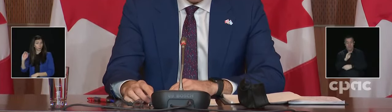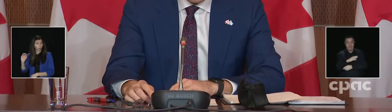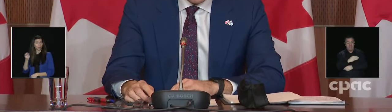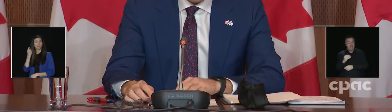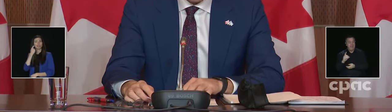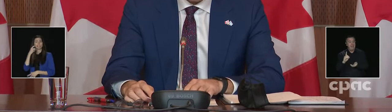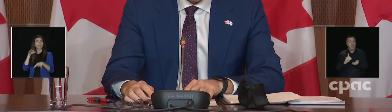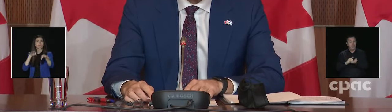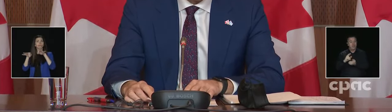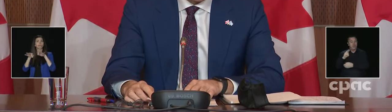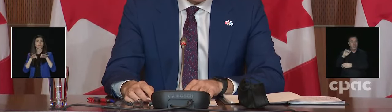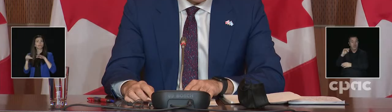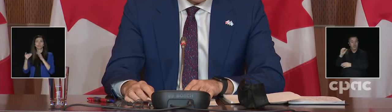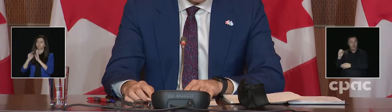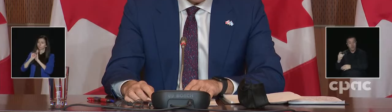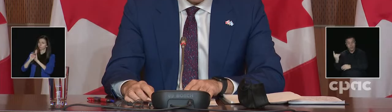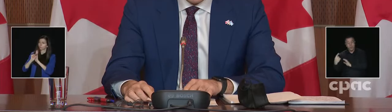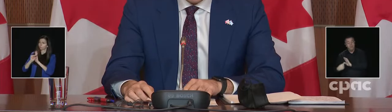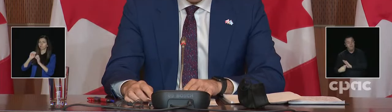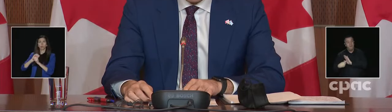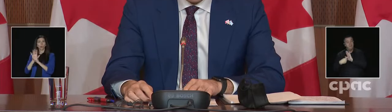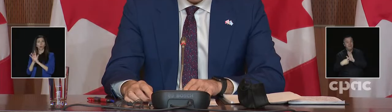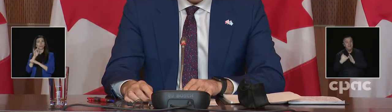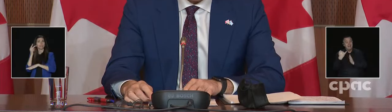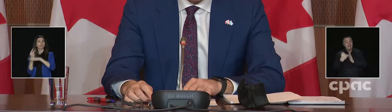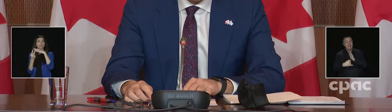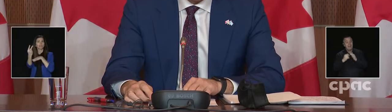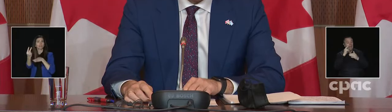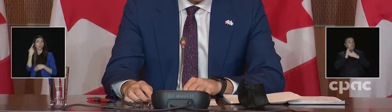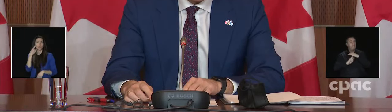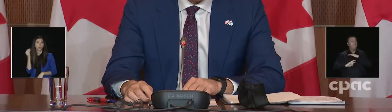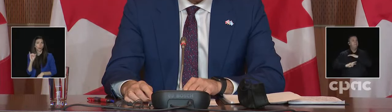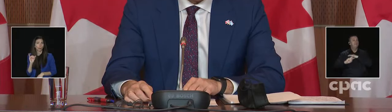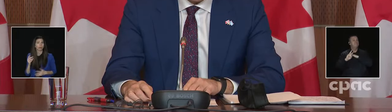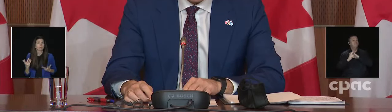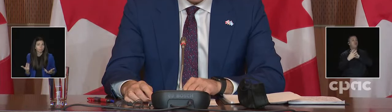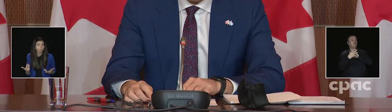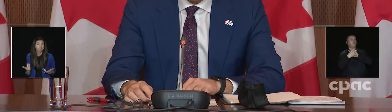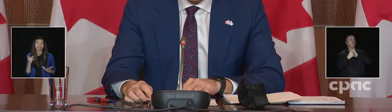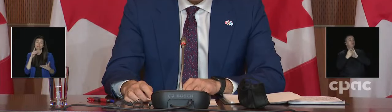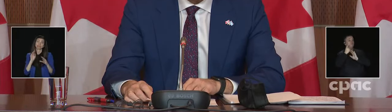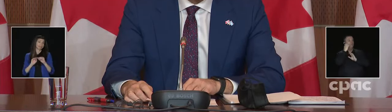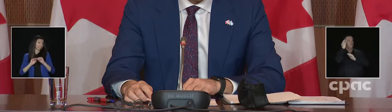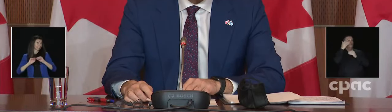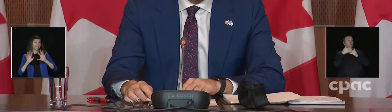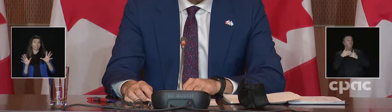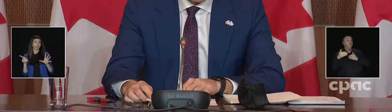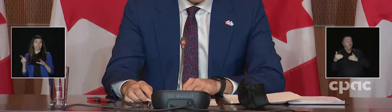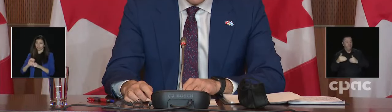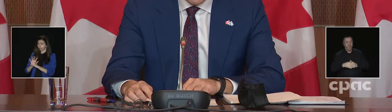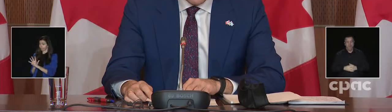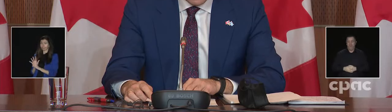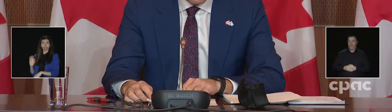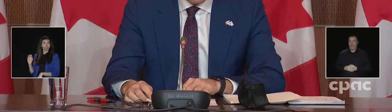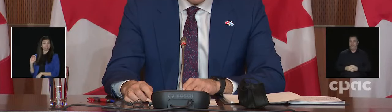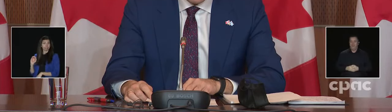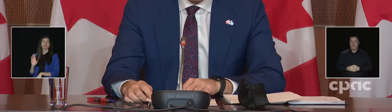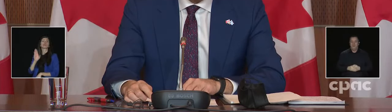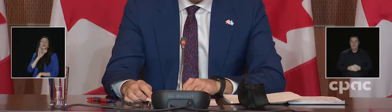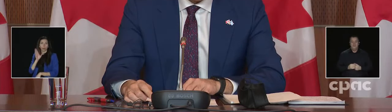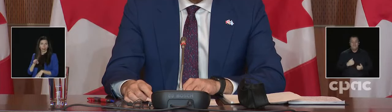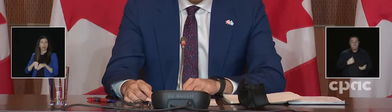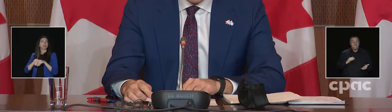data. The trend is clear. We can expect Omicron cases to continue to surge at very high